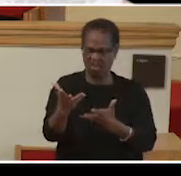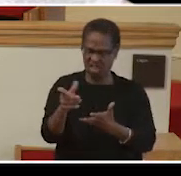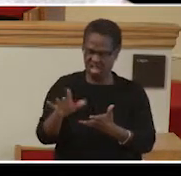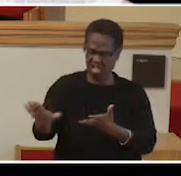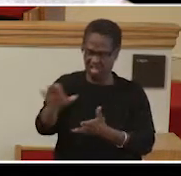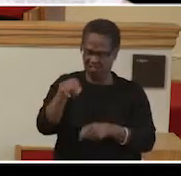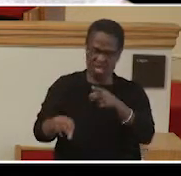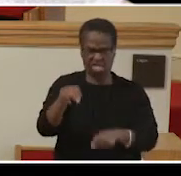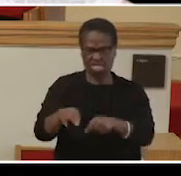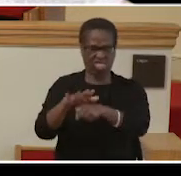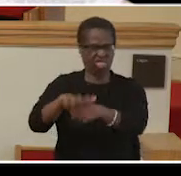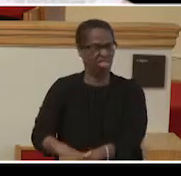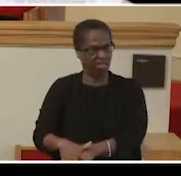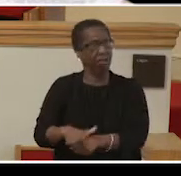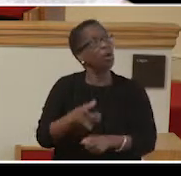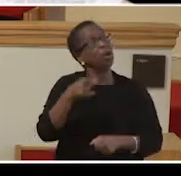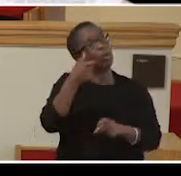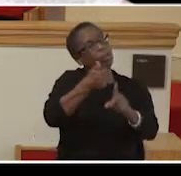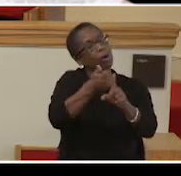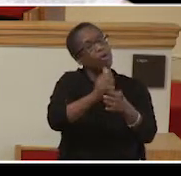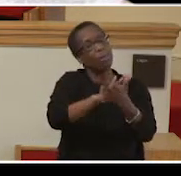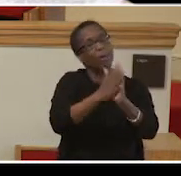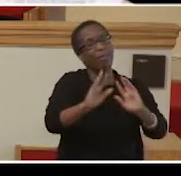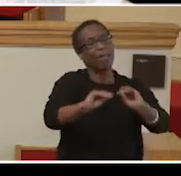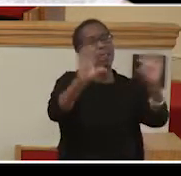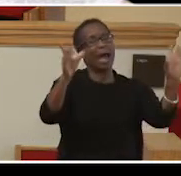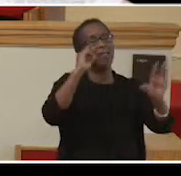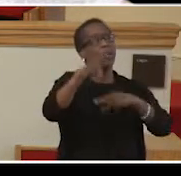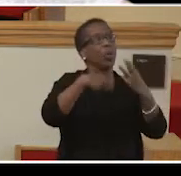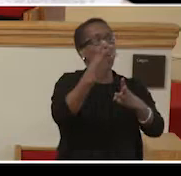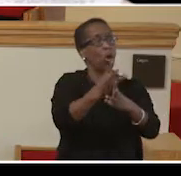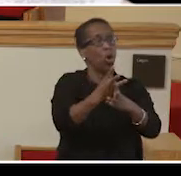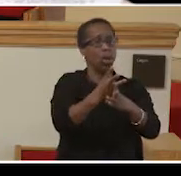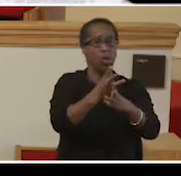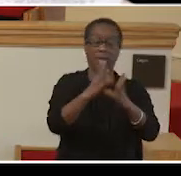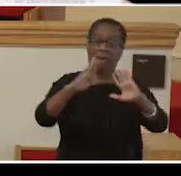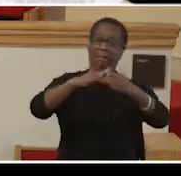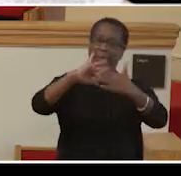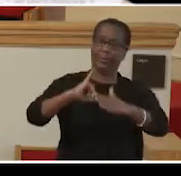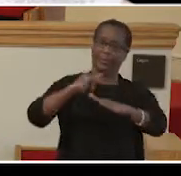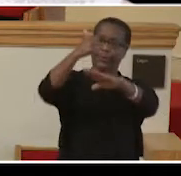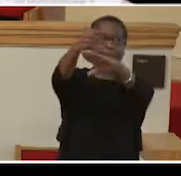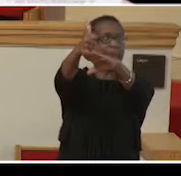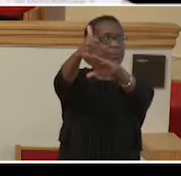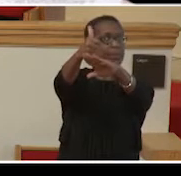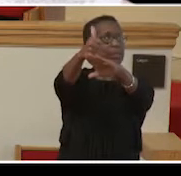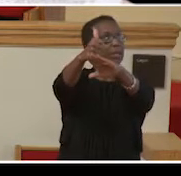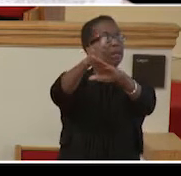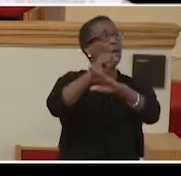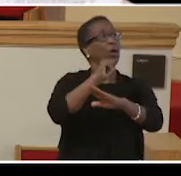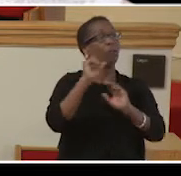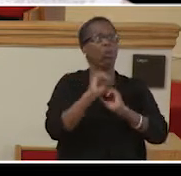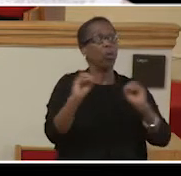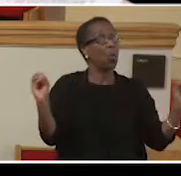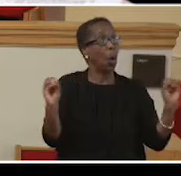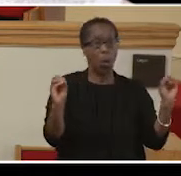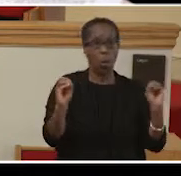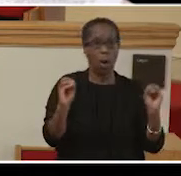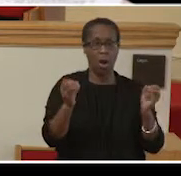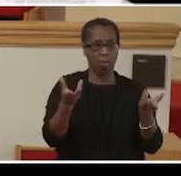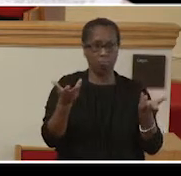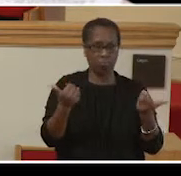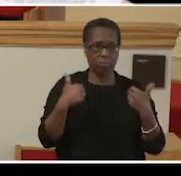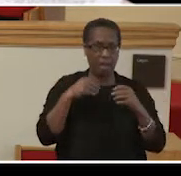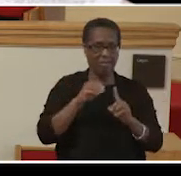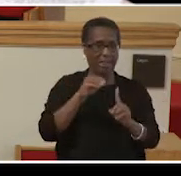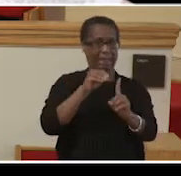underfoot. You are the light of the world. A city built on a hill cannot be hid. No one, after lighting